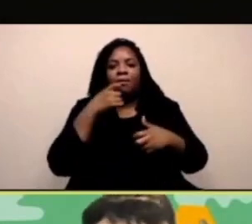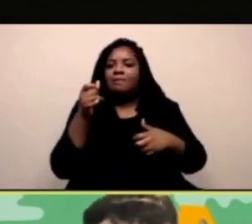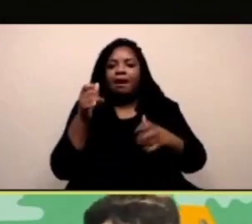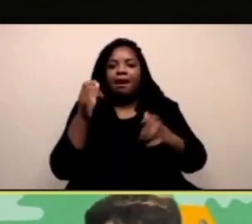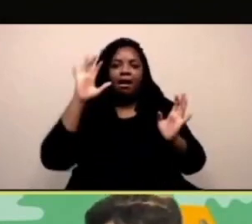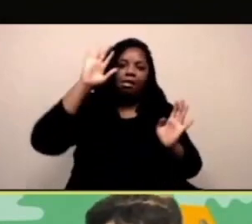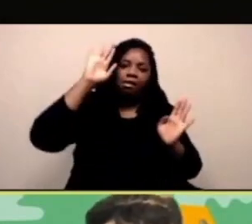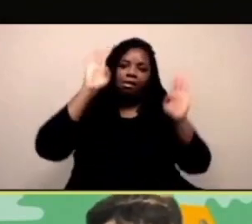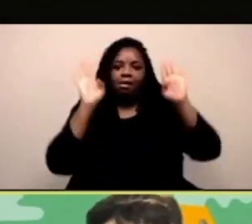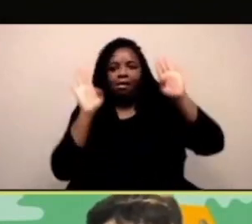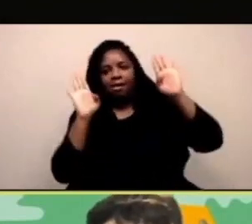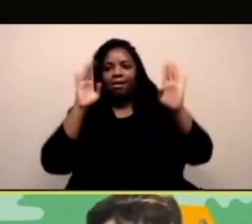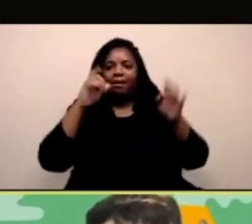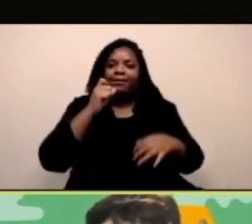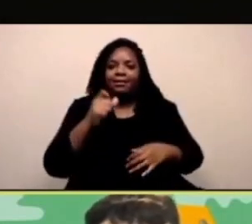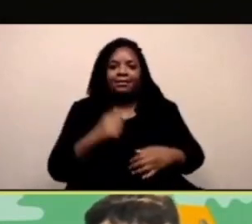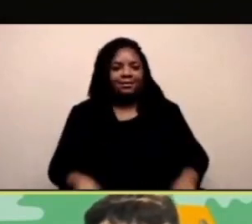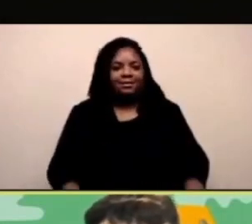So I need